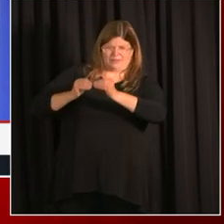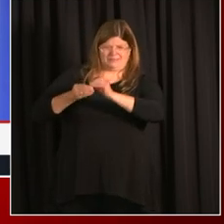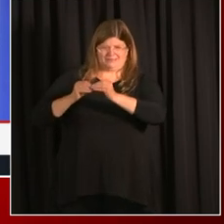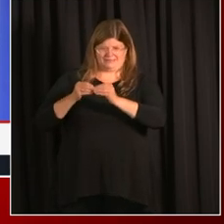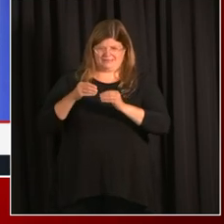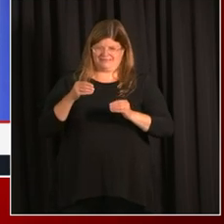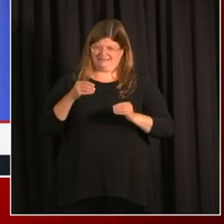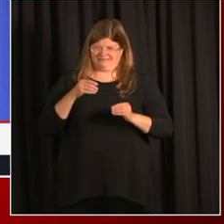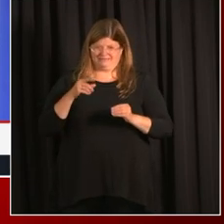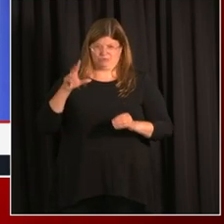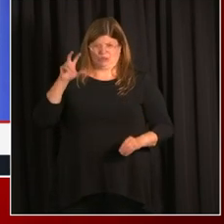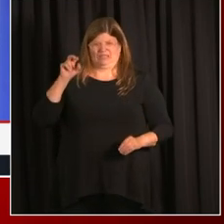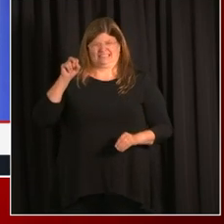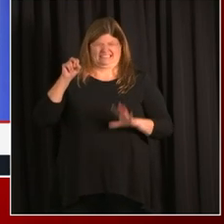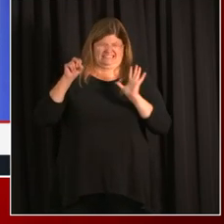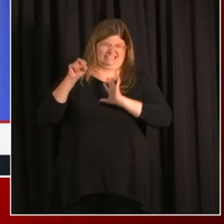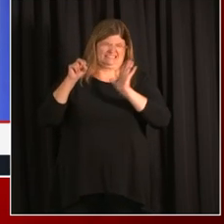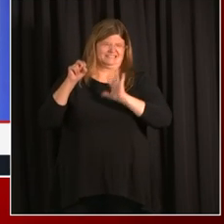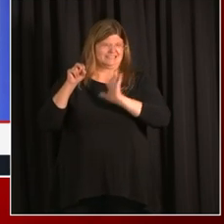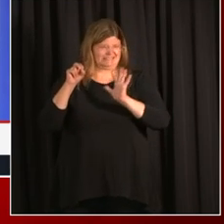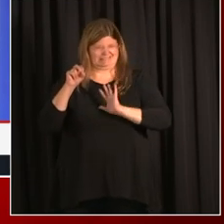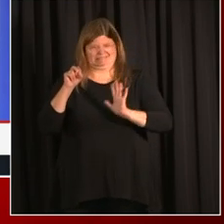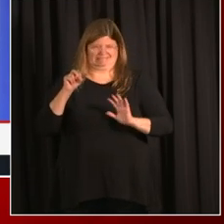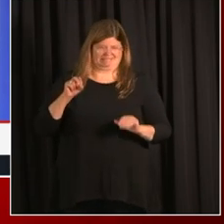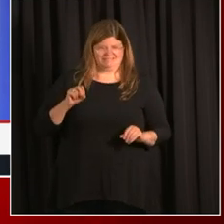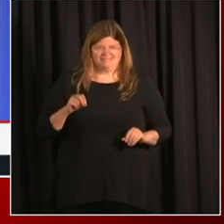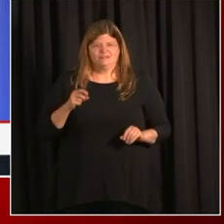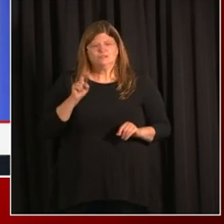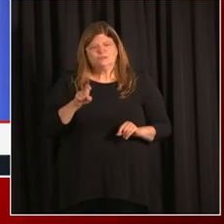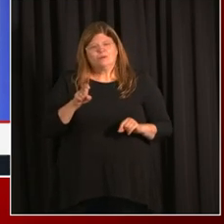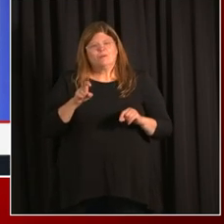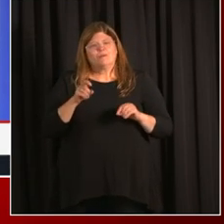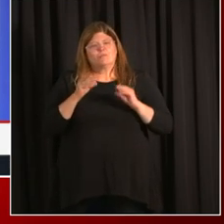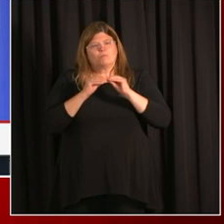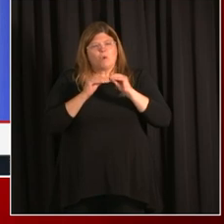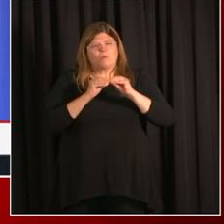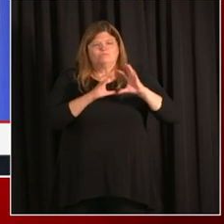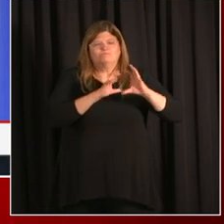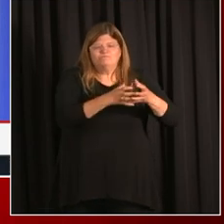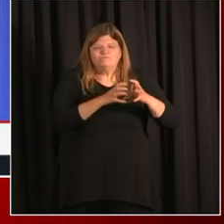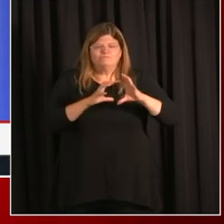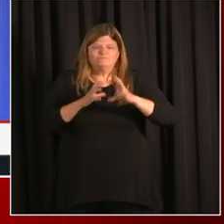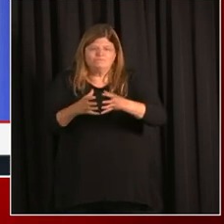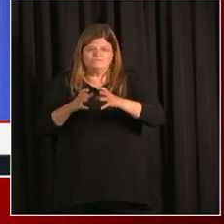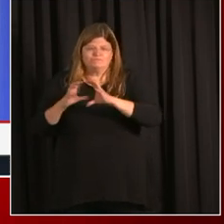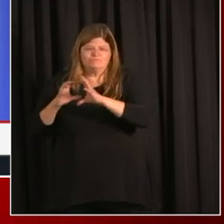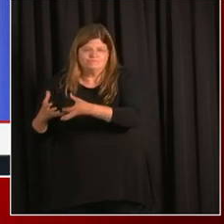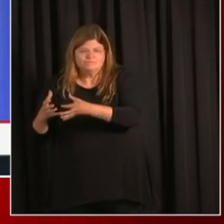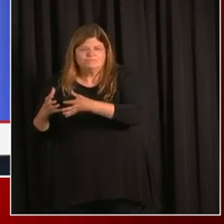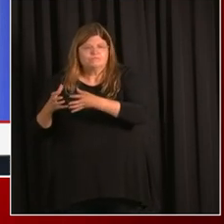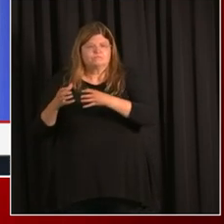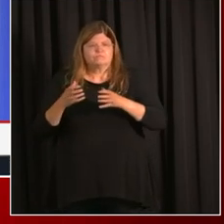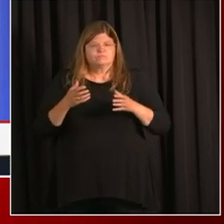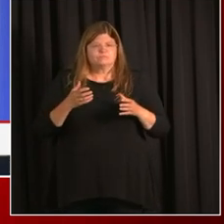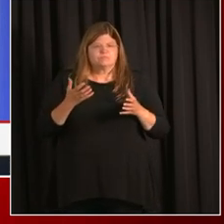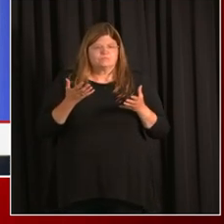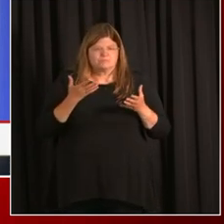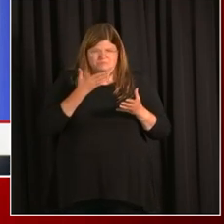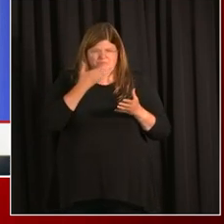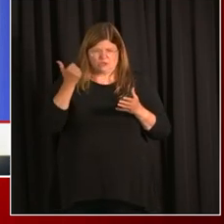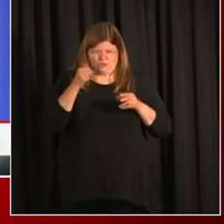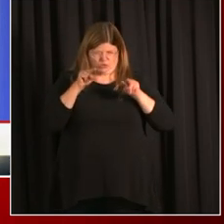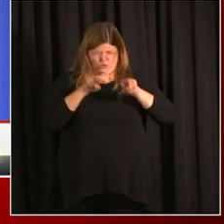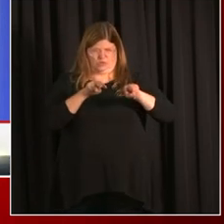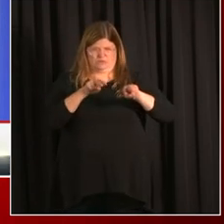containment. Our cases should be more like clusters, so seeing more of our cases related to each other. So we have a metric for